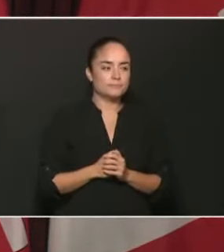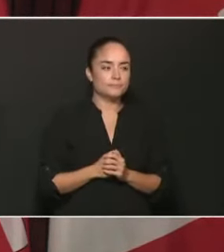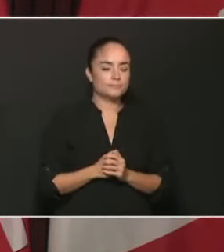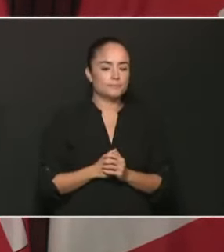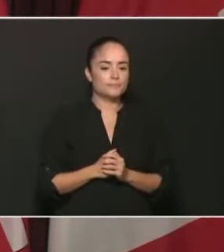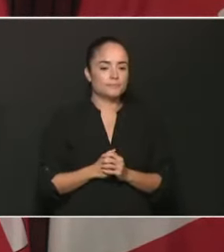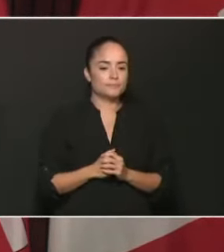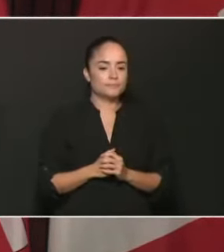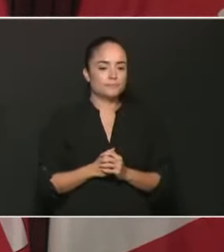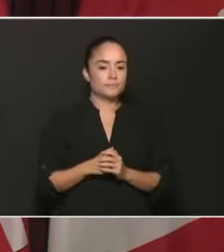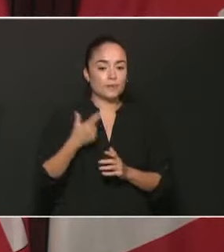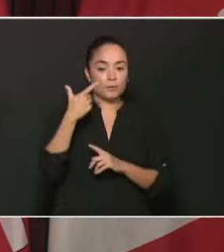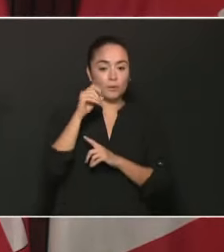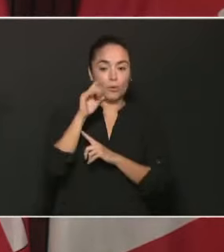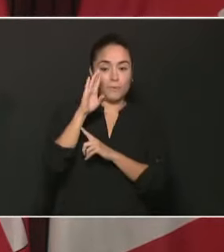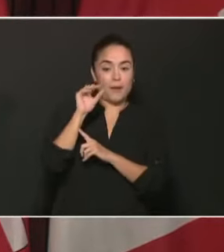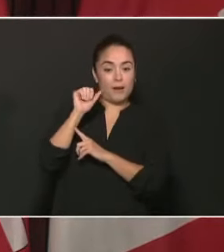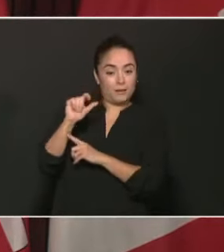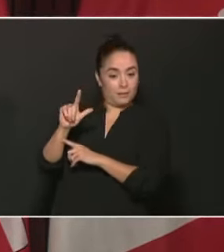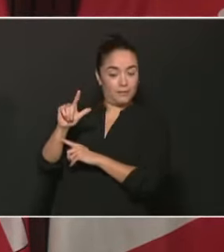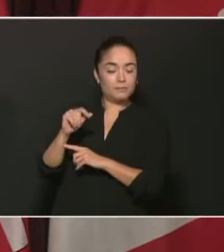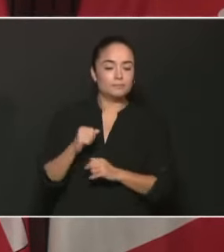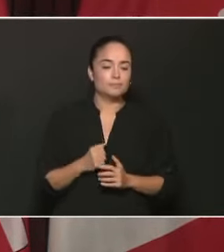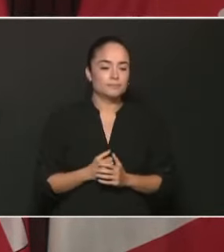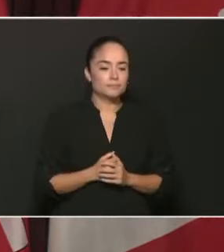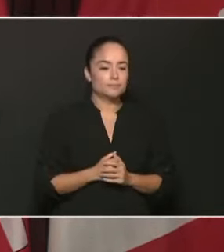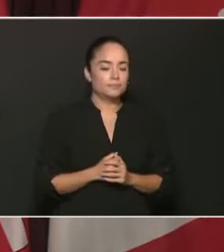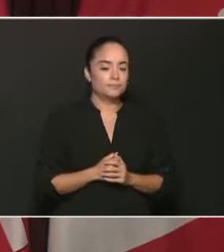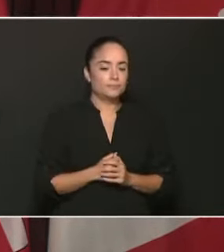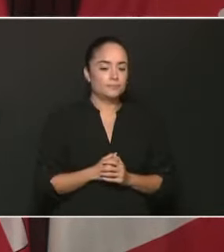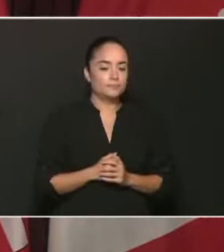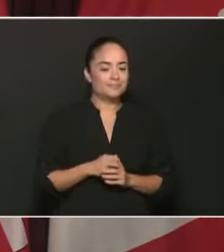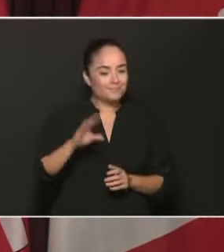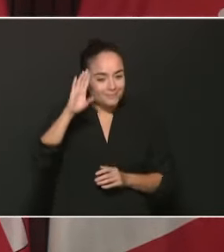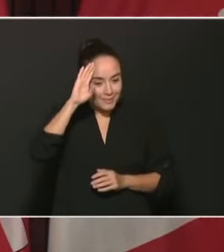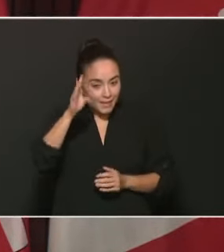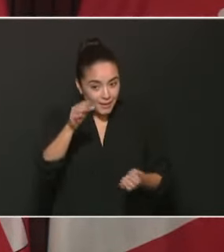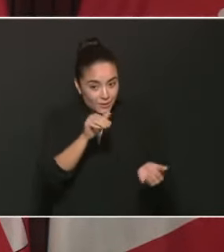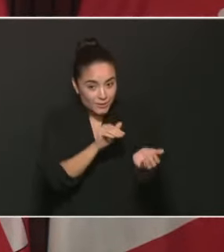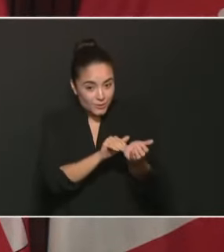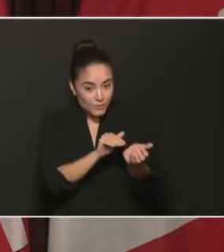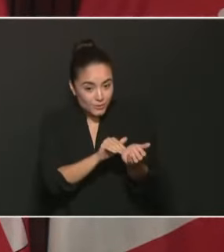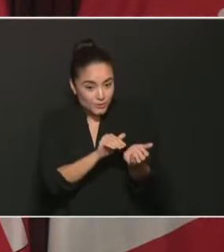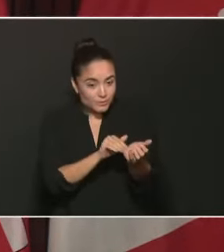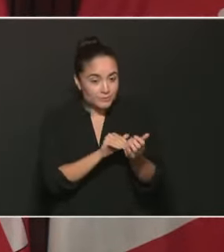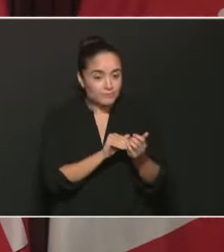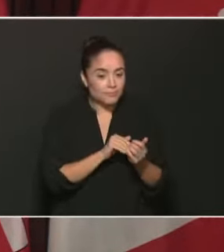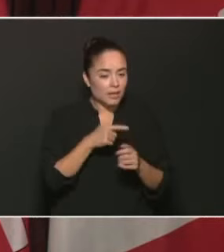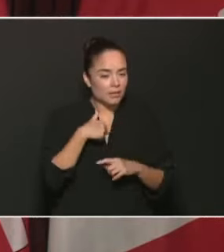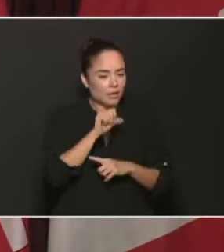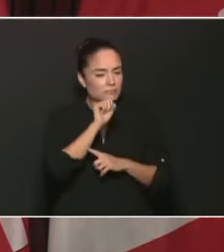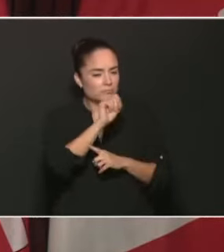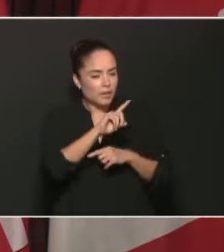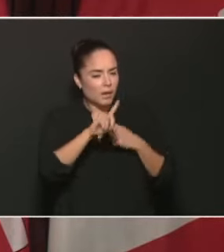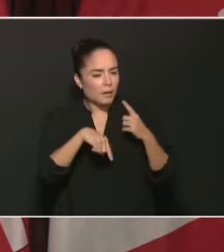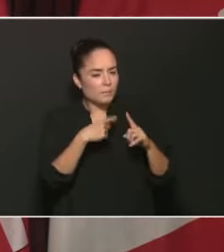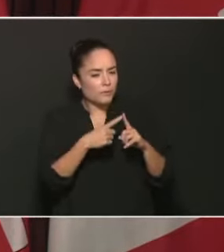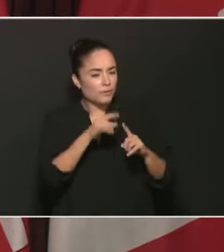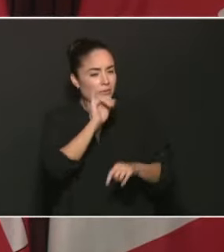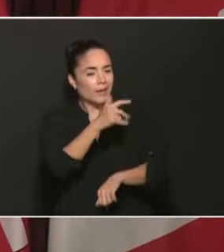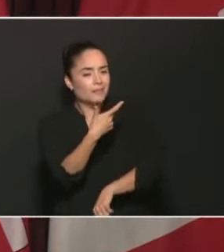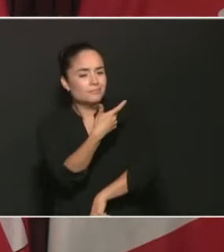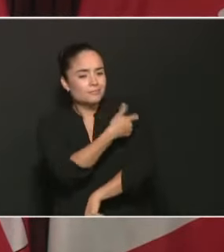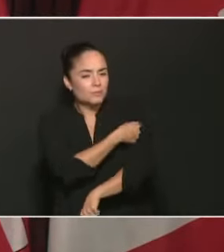with Global News. Please go ahead. Hi, Doctor. Just on the vaccination certificates, could you